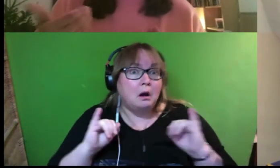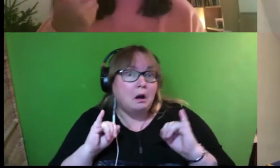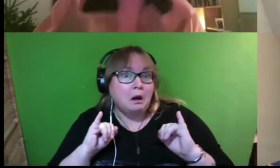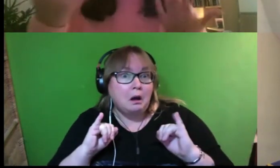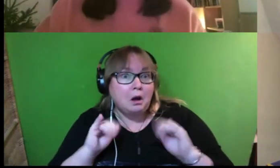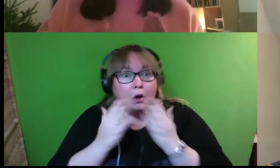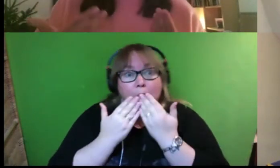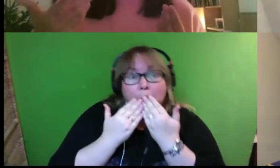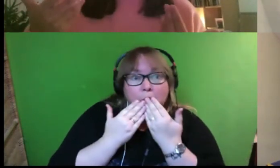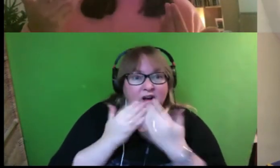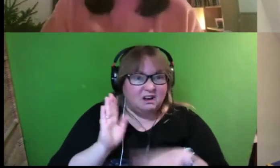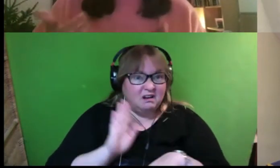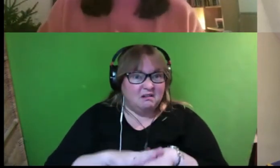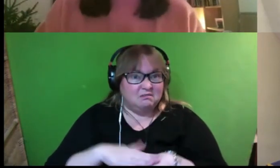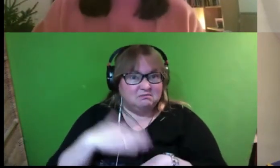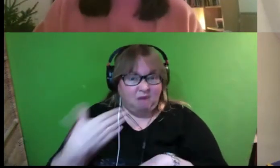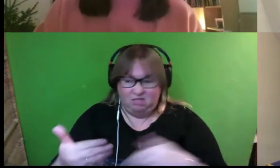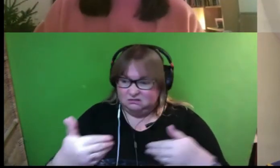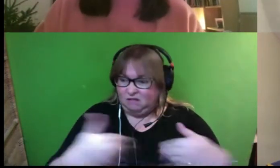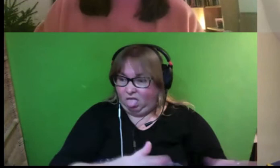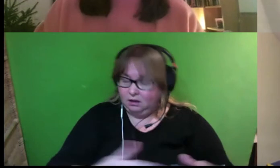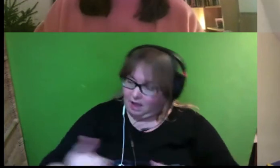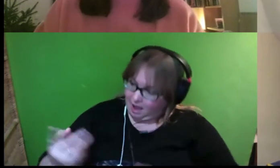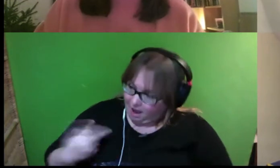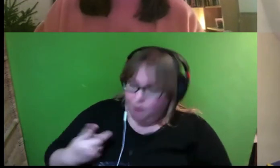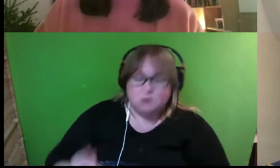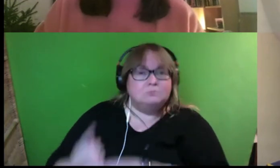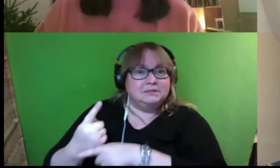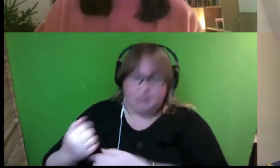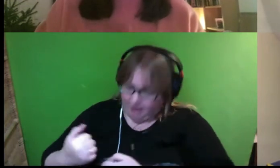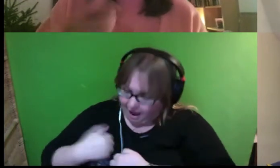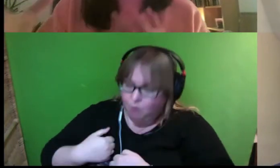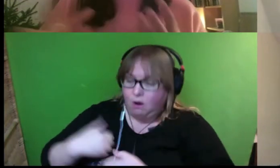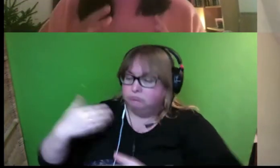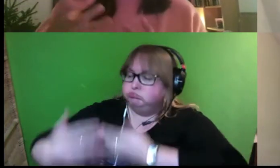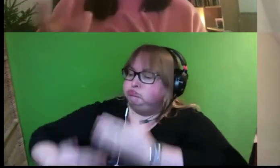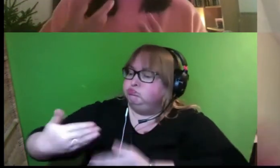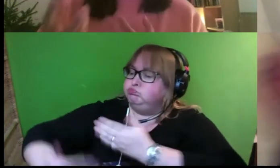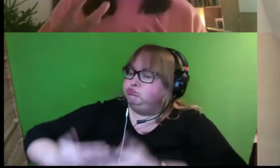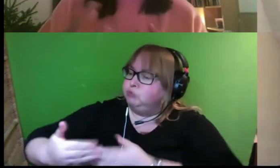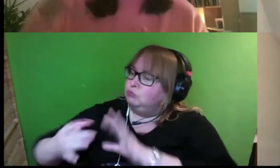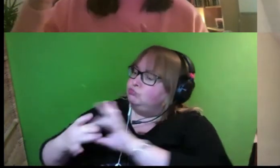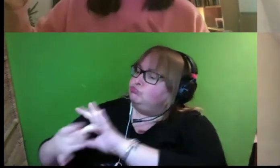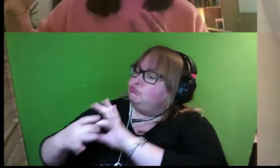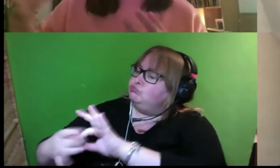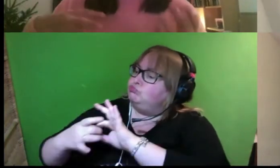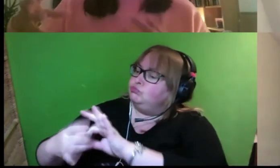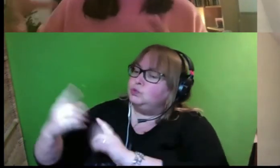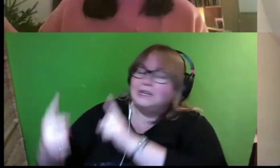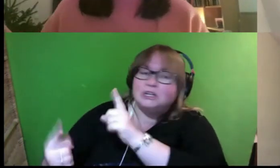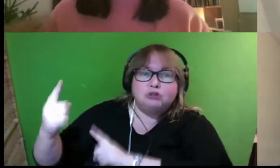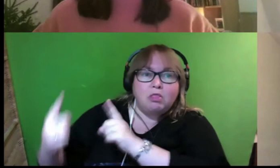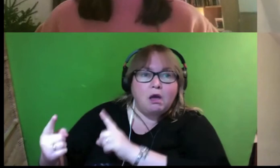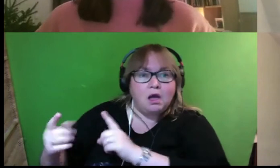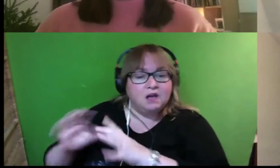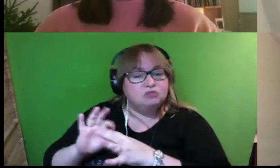how our own progress and how we relate not only to one another, but to everyone else